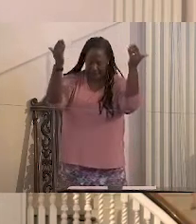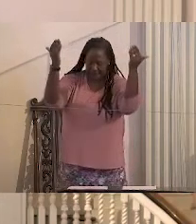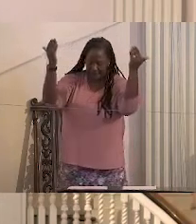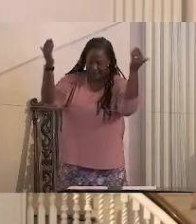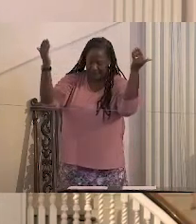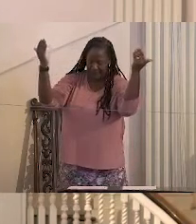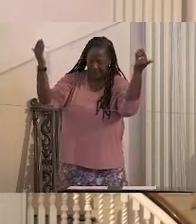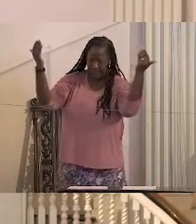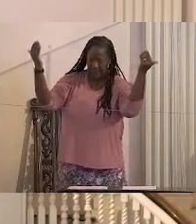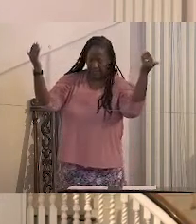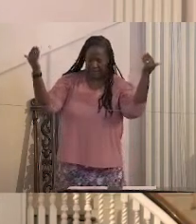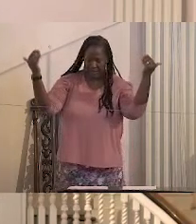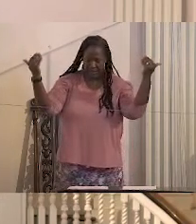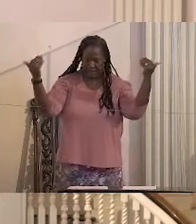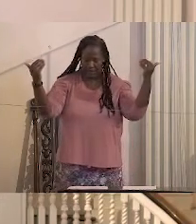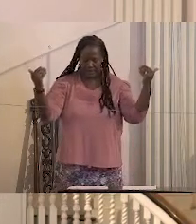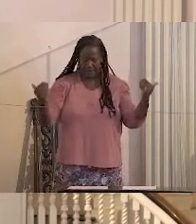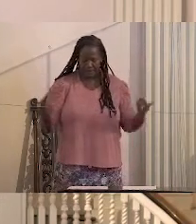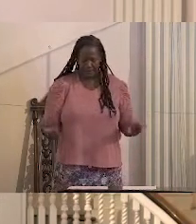sky.